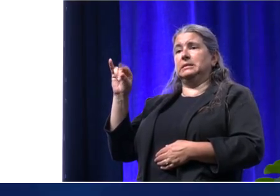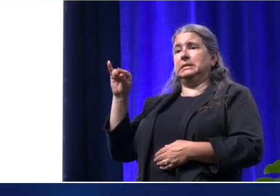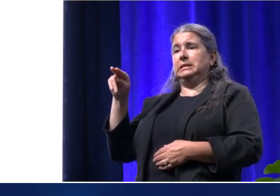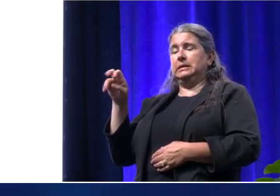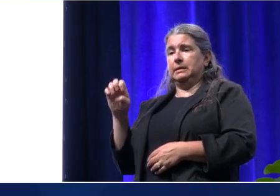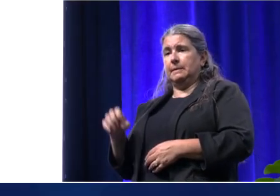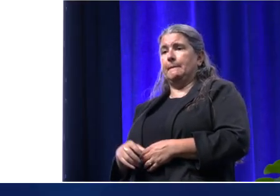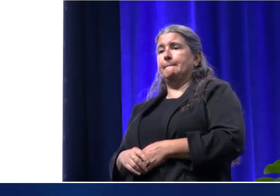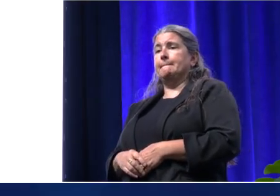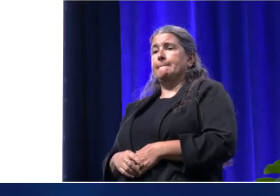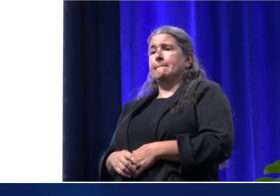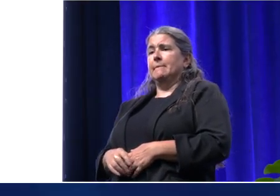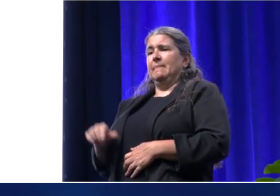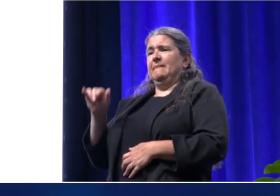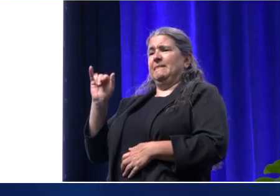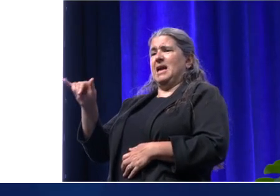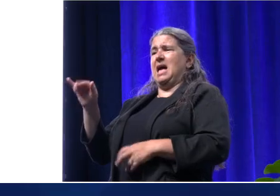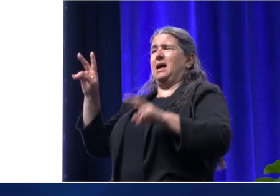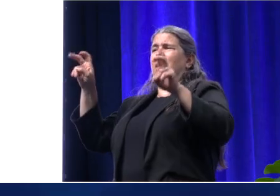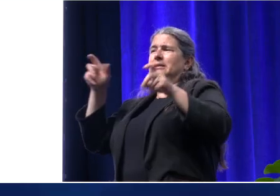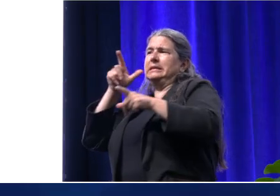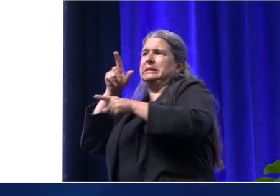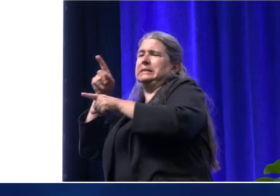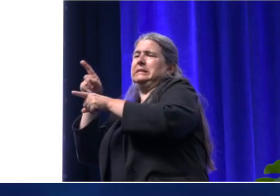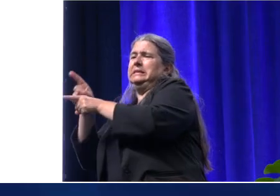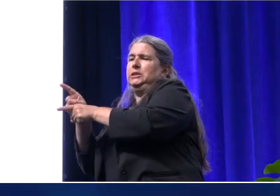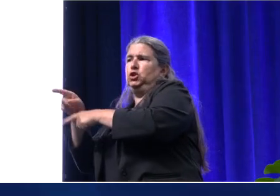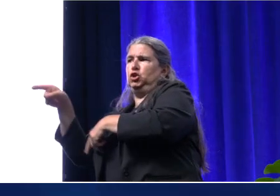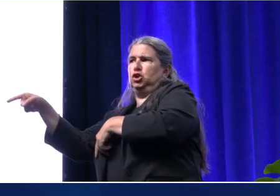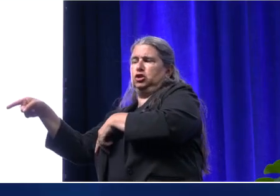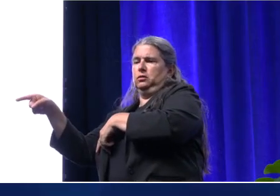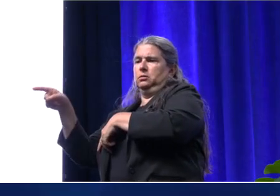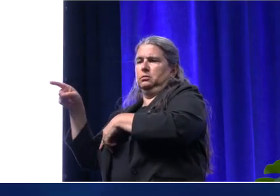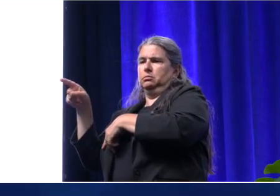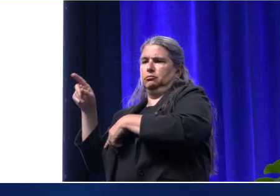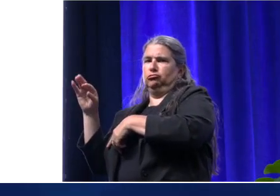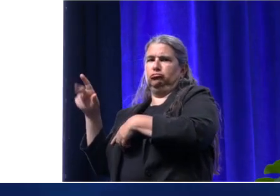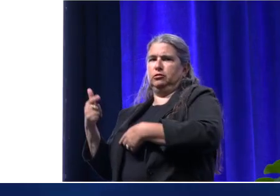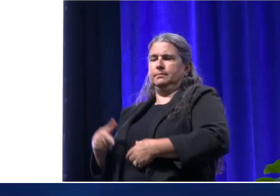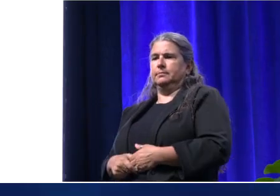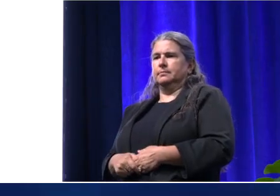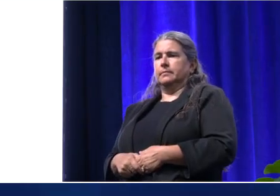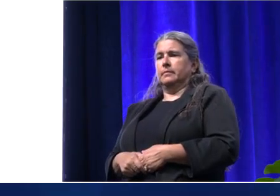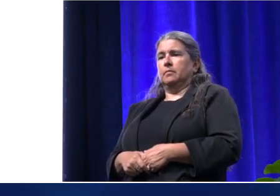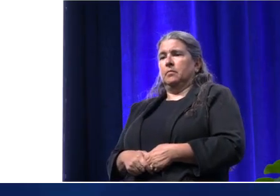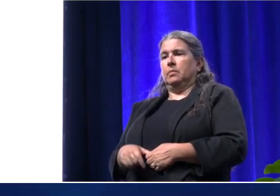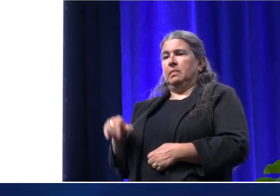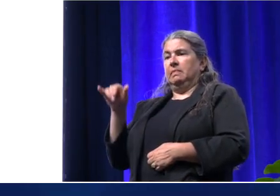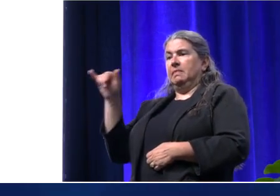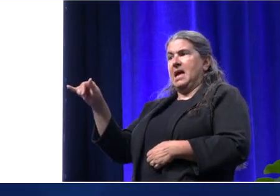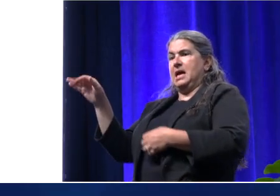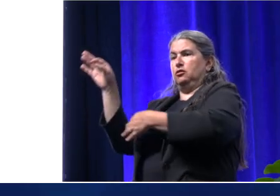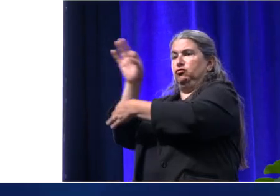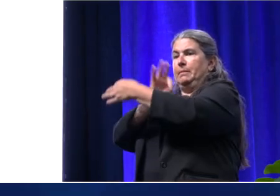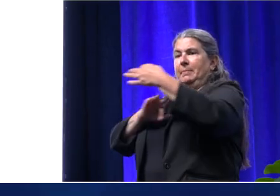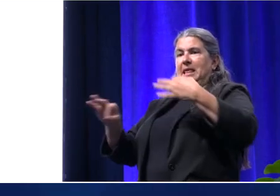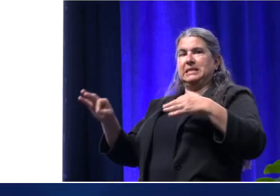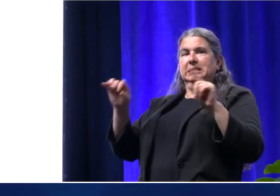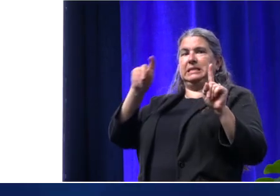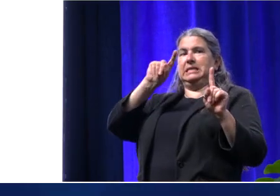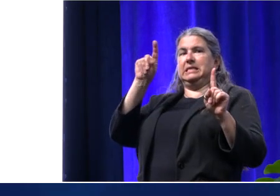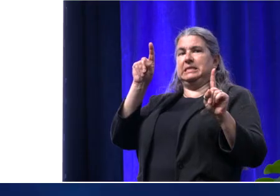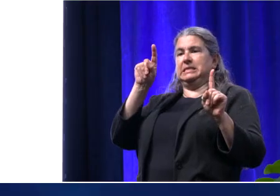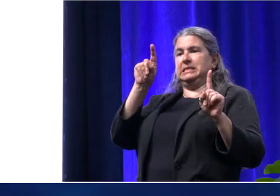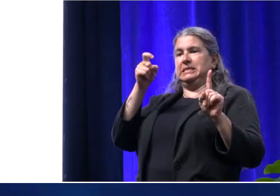seen, especially on the east coast of the United States, medetomidine replacing xylazine in the fentanyl supply.